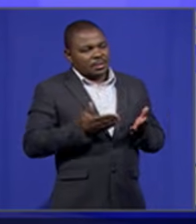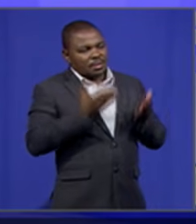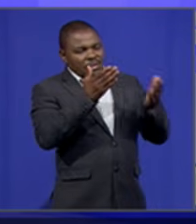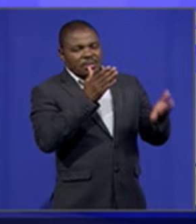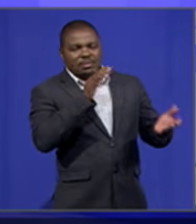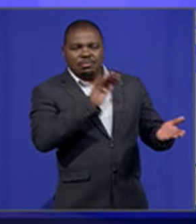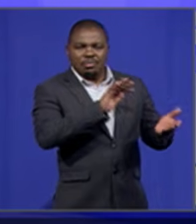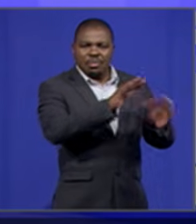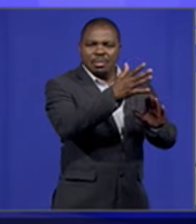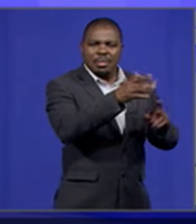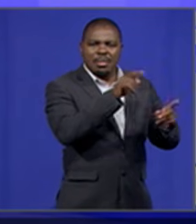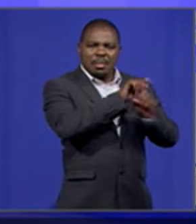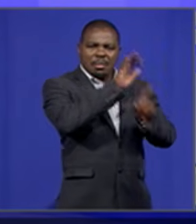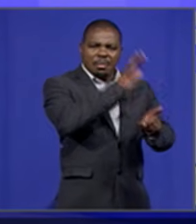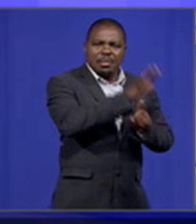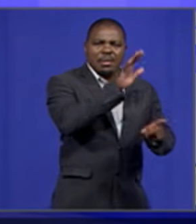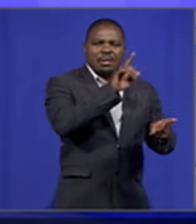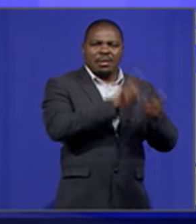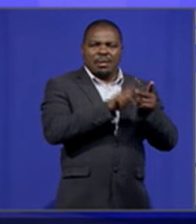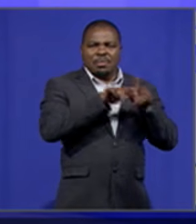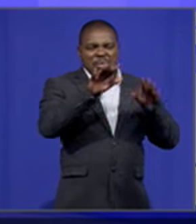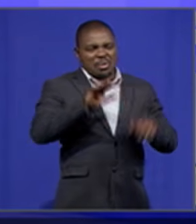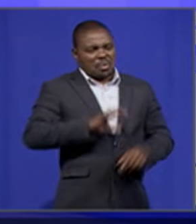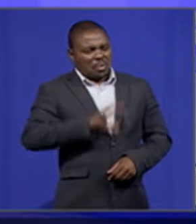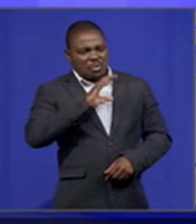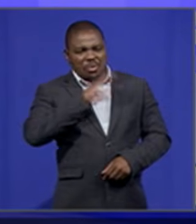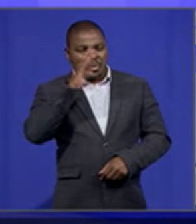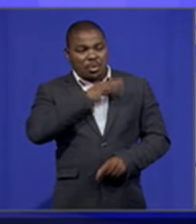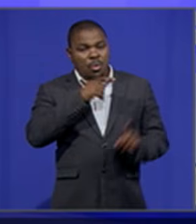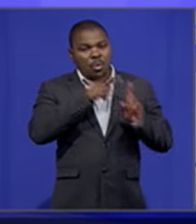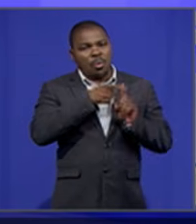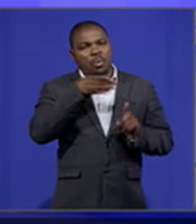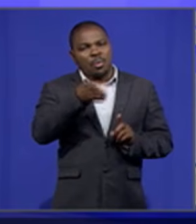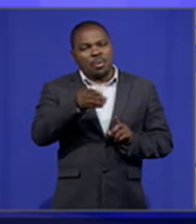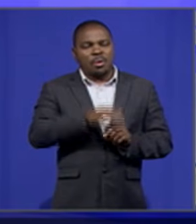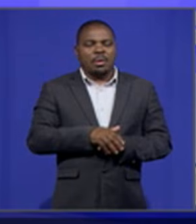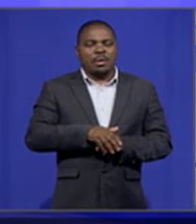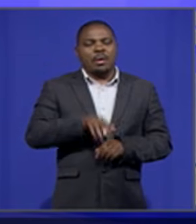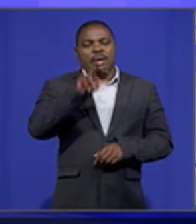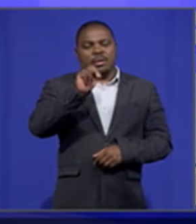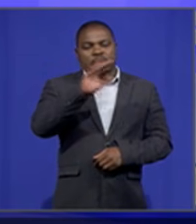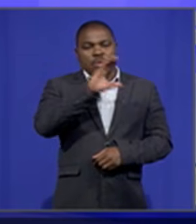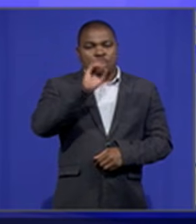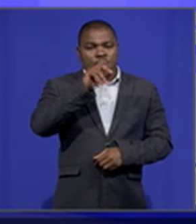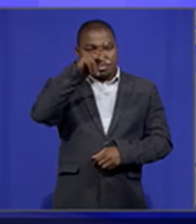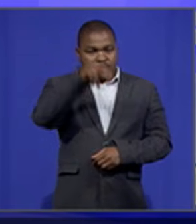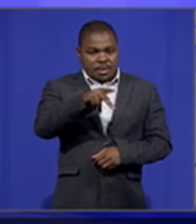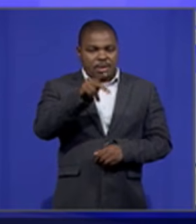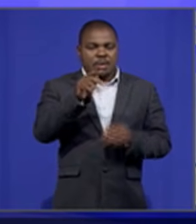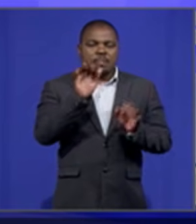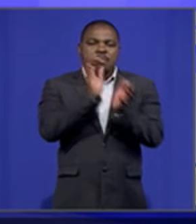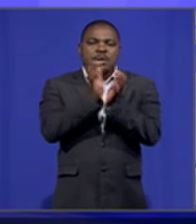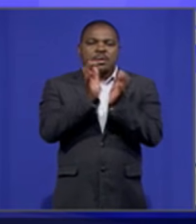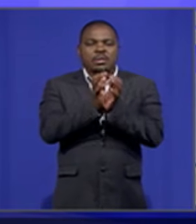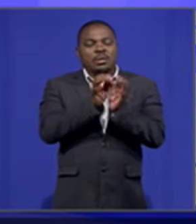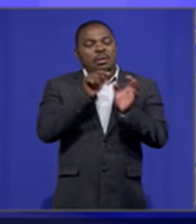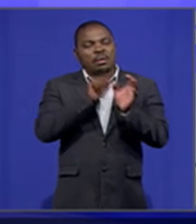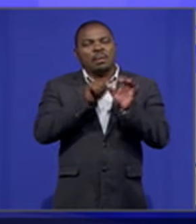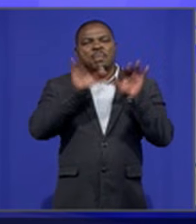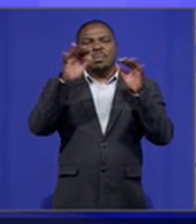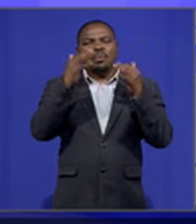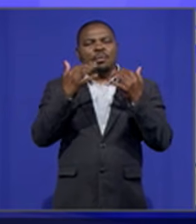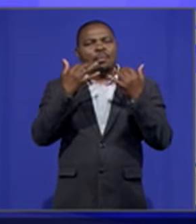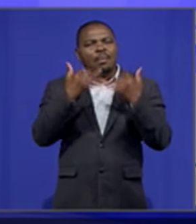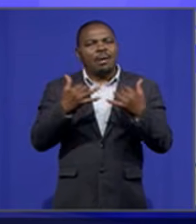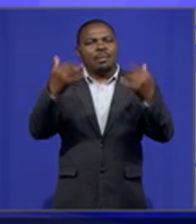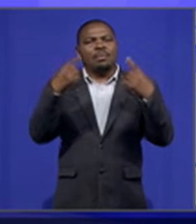setšhaba. Ramaphosa o be a bolela seo nakong ya ge a tswalela kopano ya lekgotla la bosetšhaba la diprovense ya lesolo la go iša palamenteng bathong